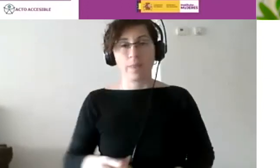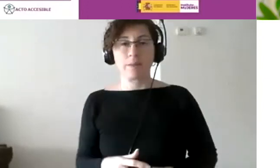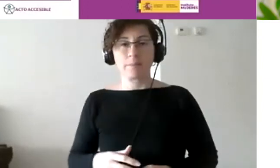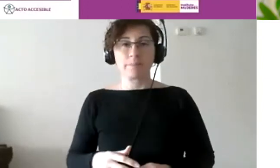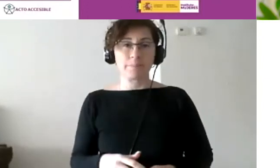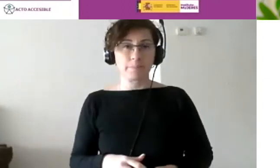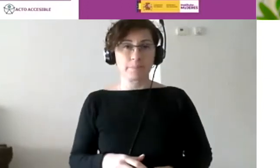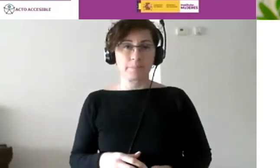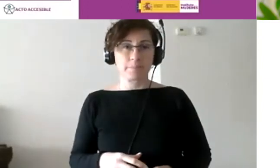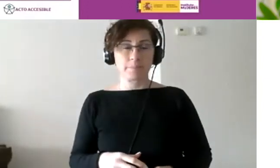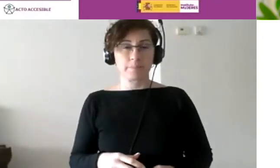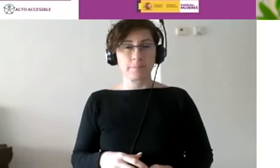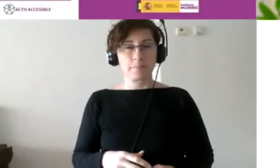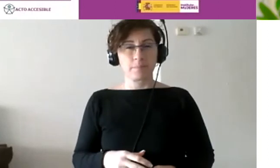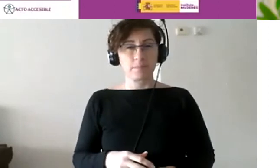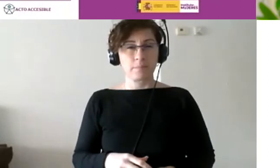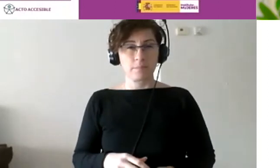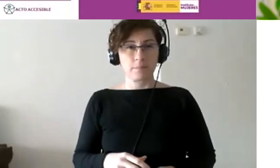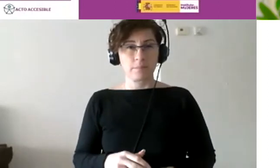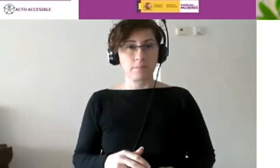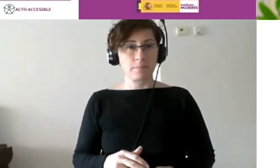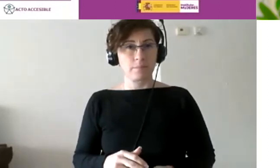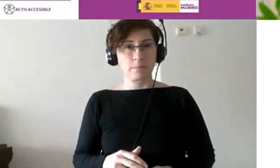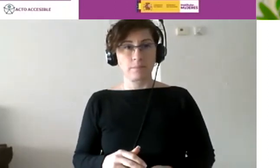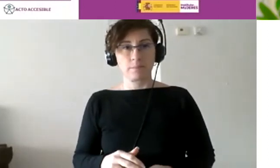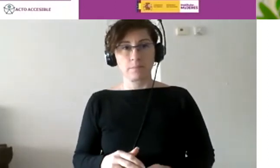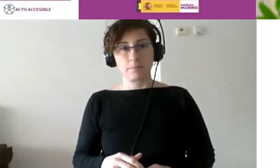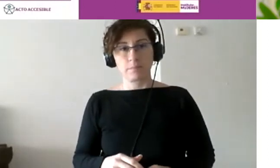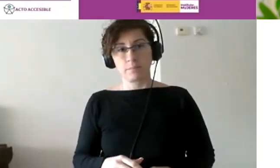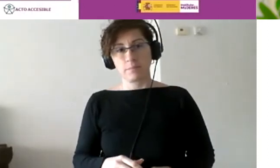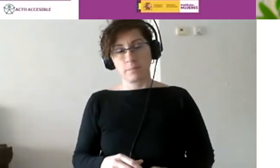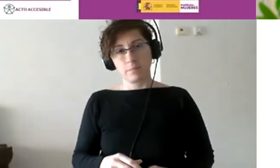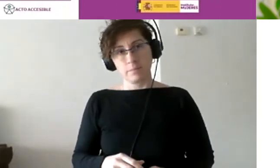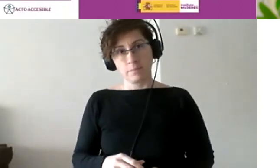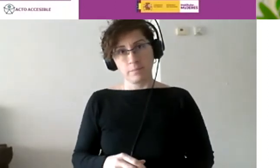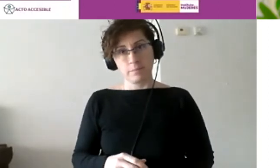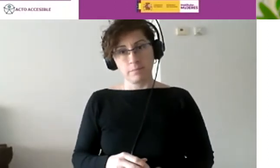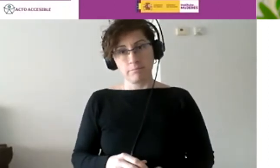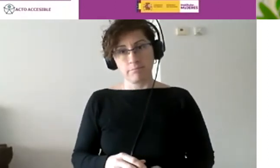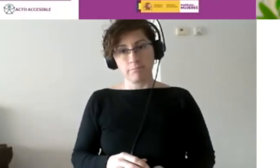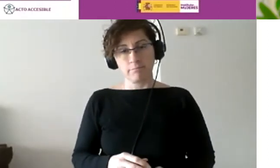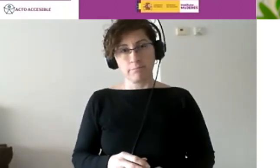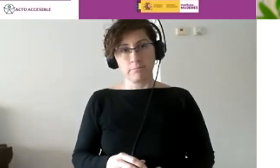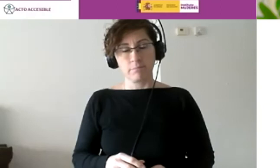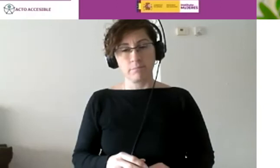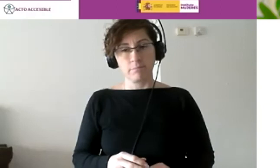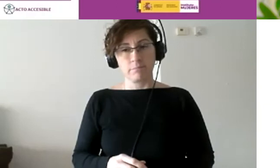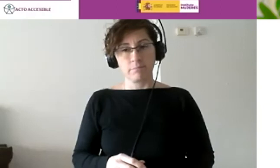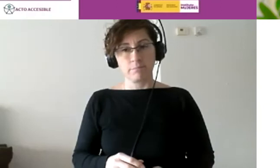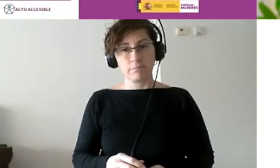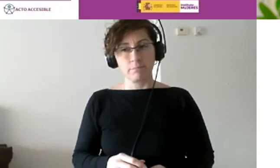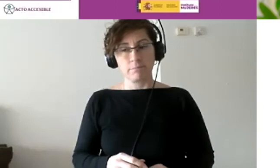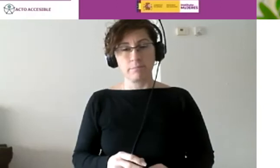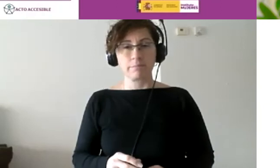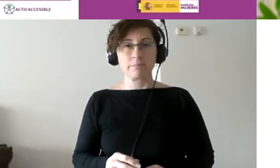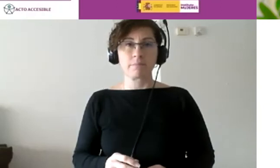one question, one of the biggest one for girls and women with disabilities are accessible environment.